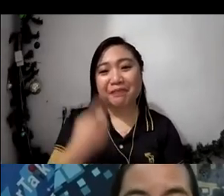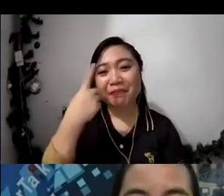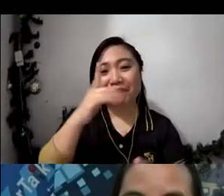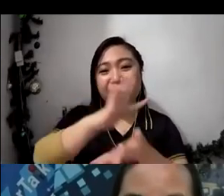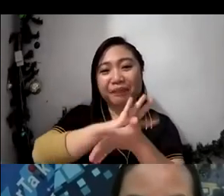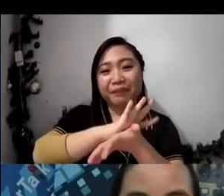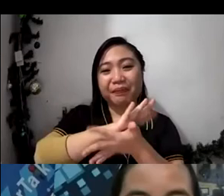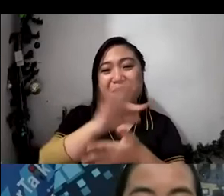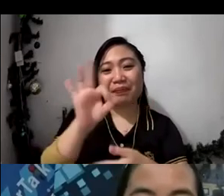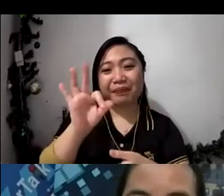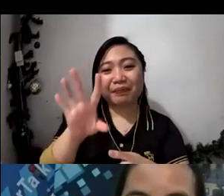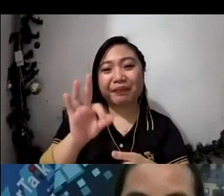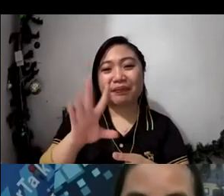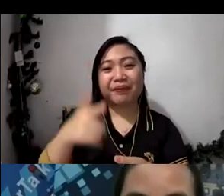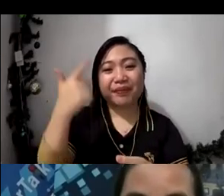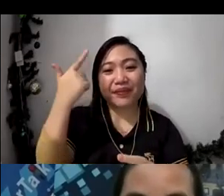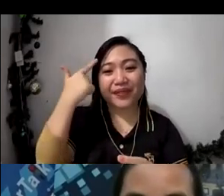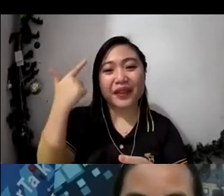Rapid Gender